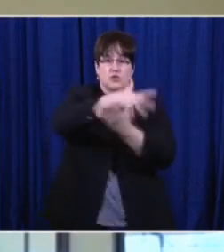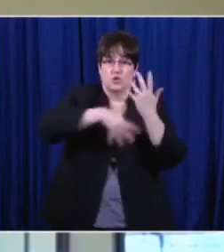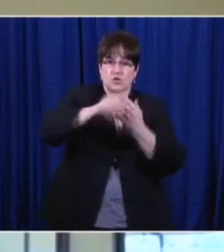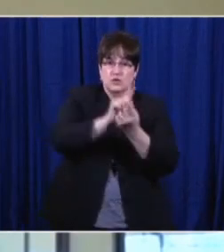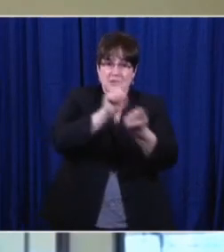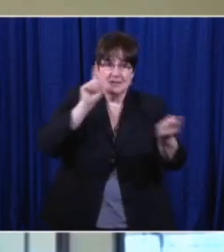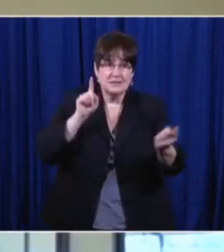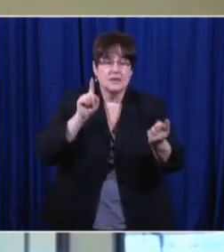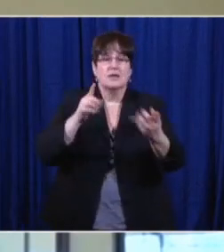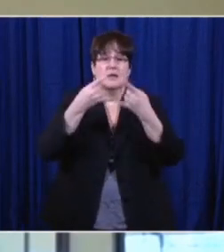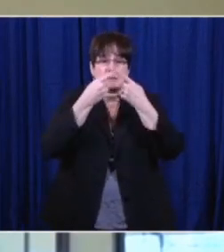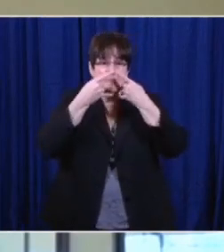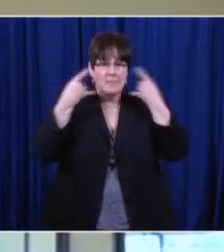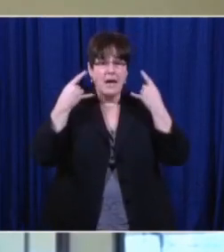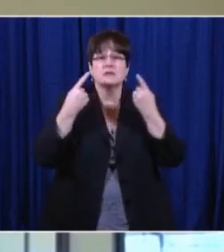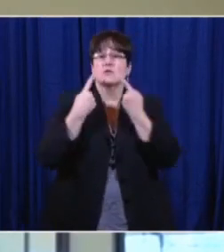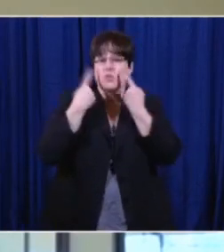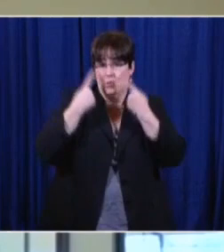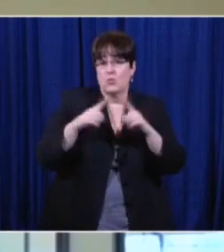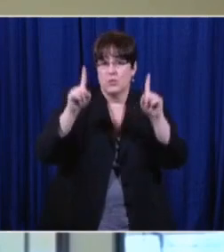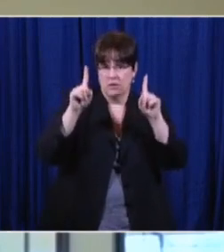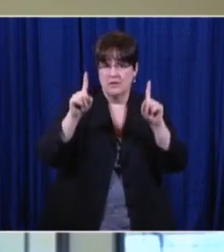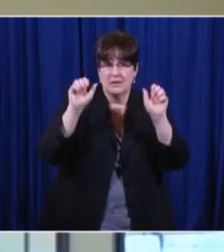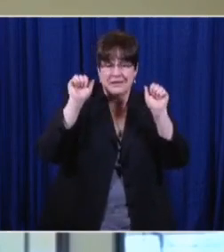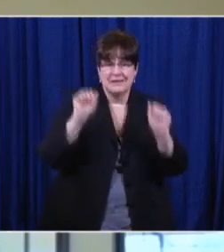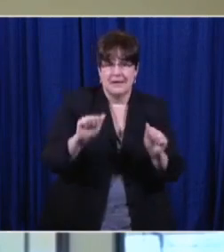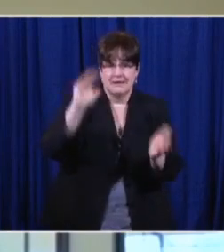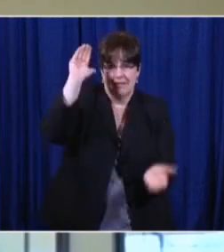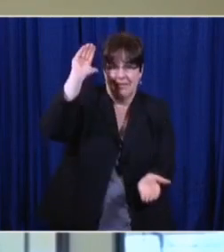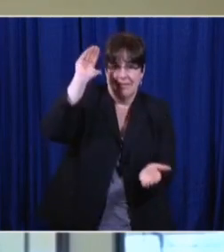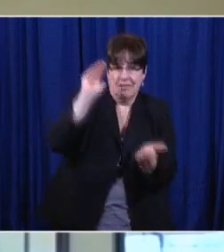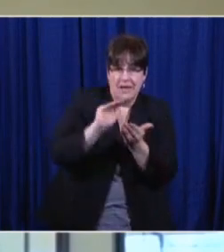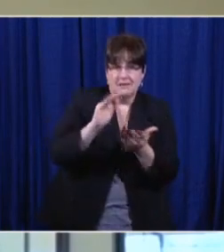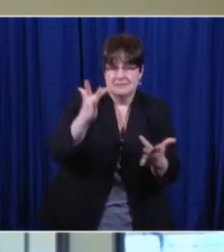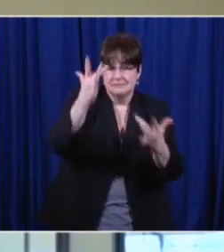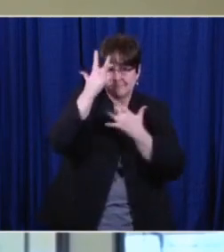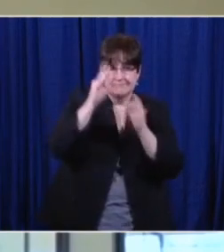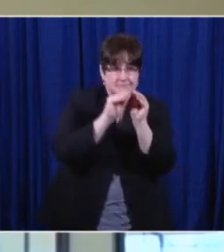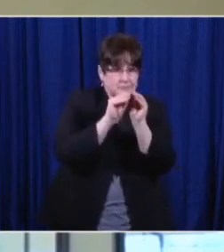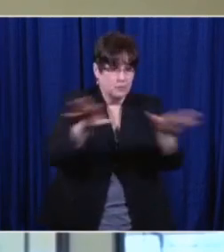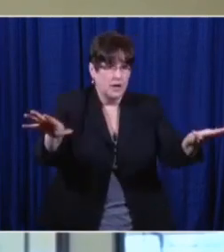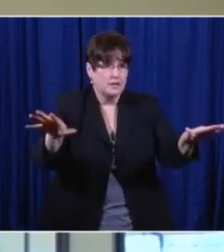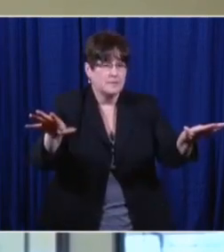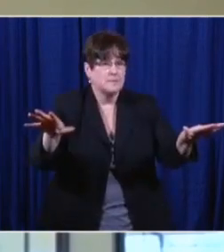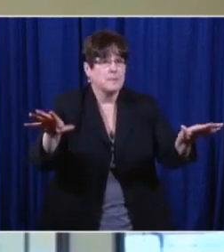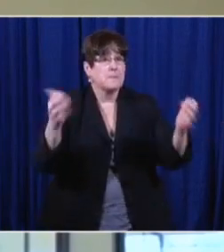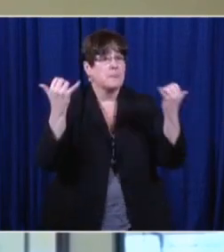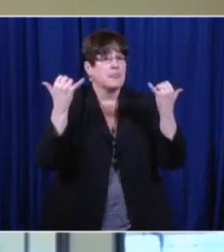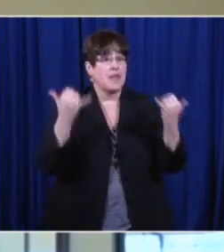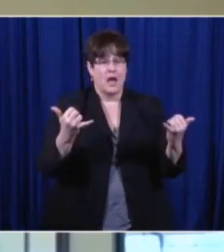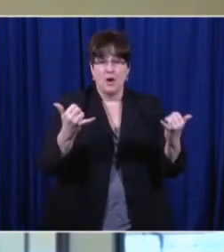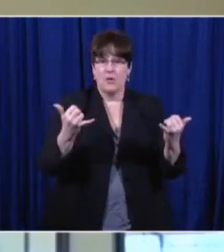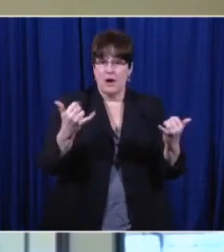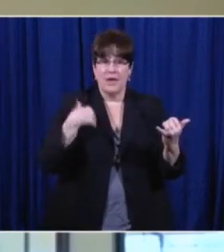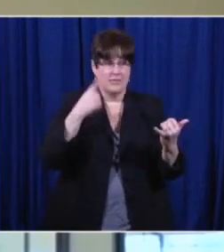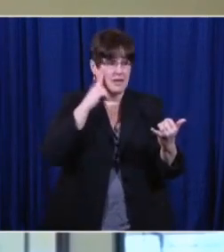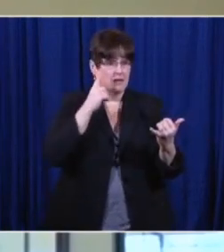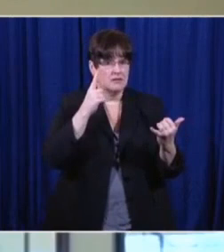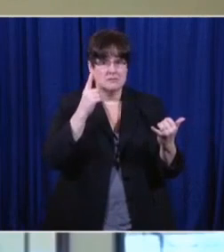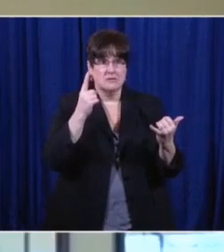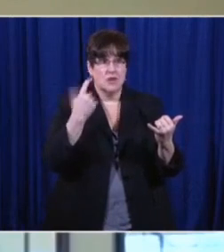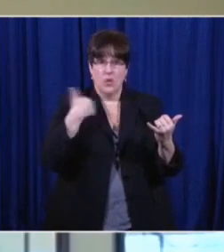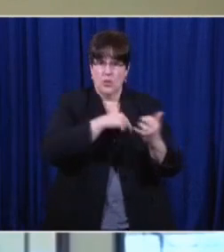they can help decrease the spread of COVID-19. So with that, I think we're ready